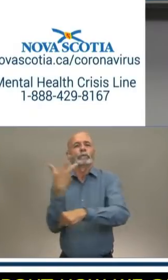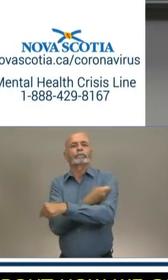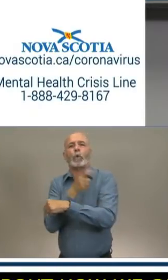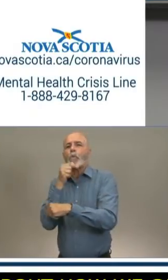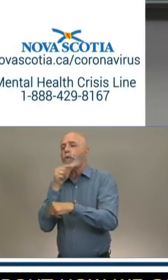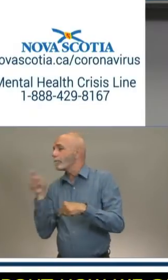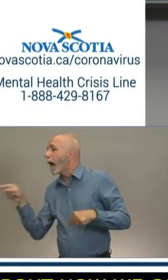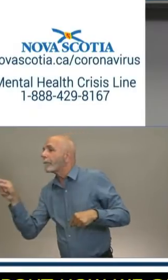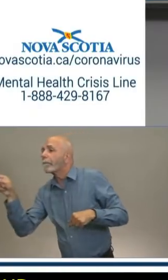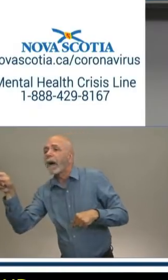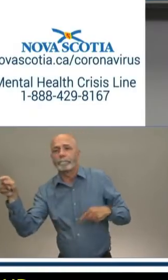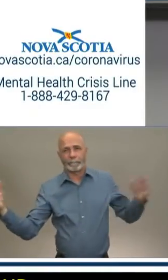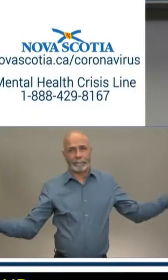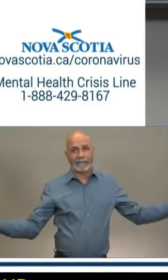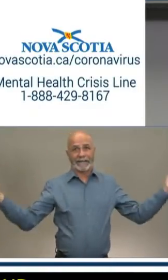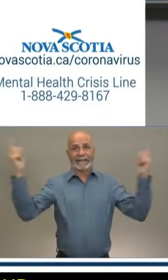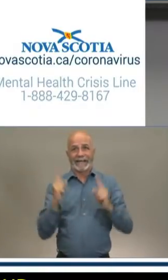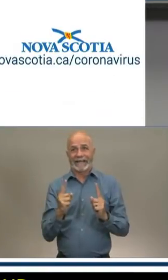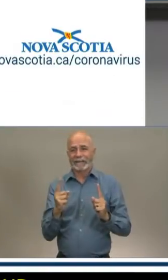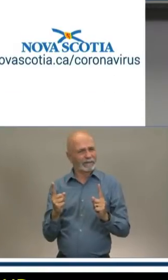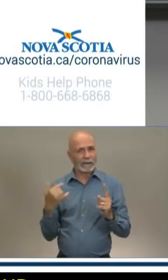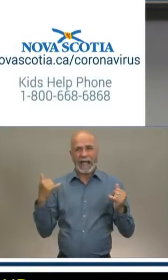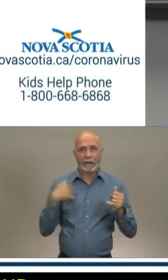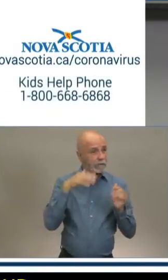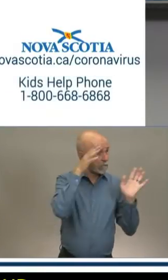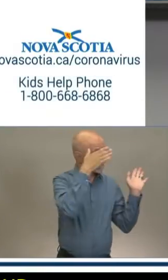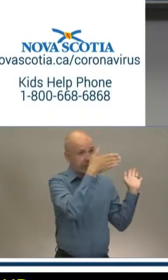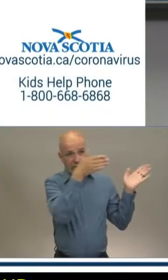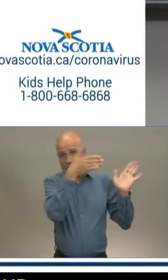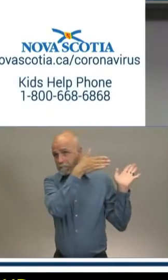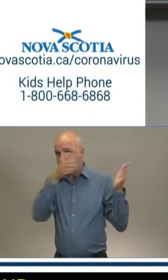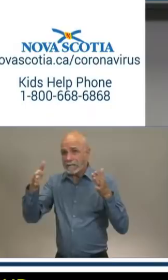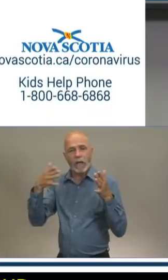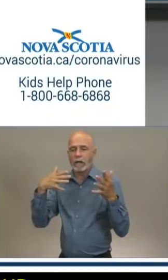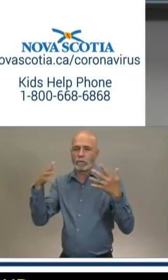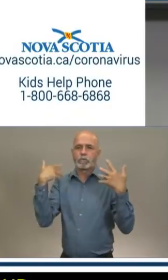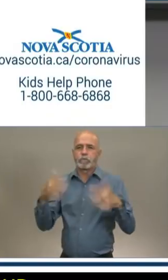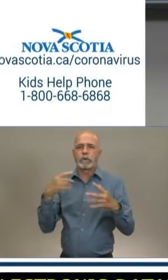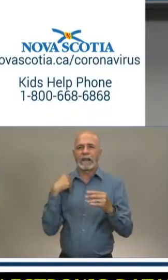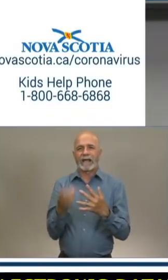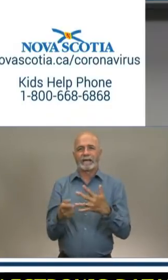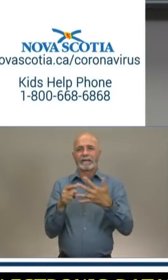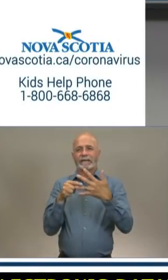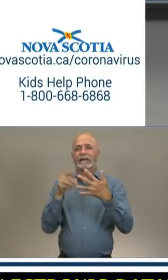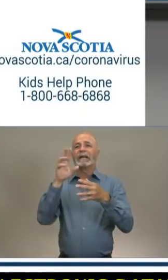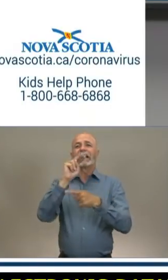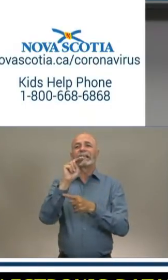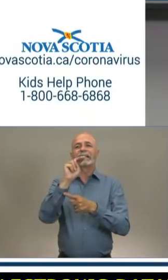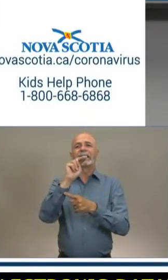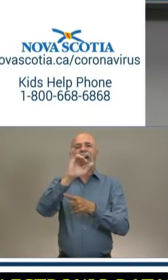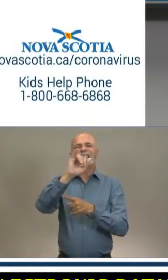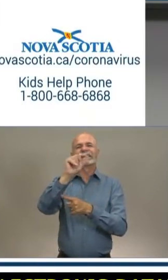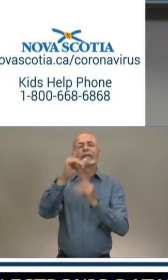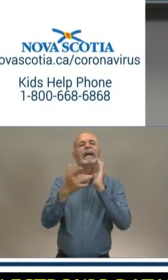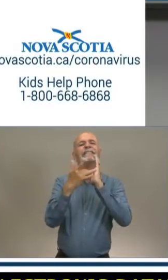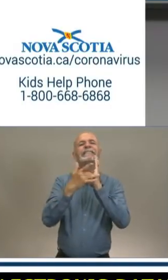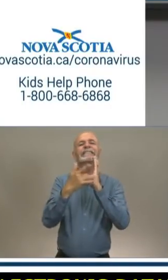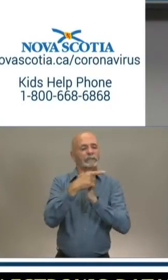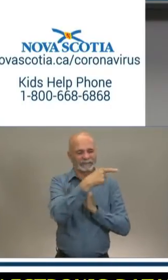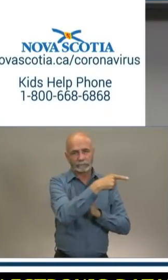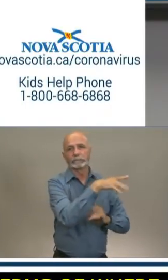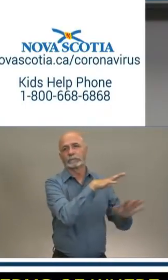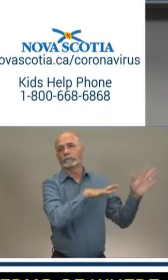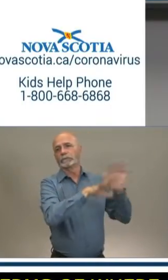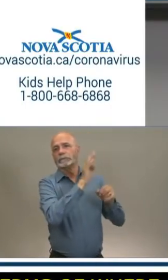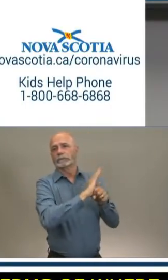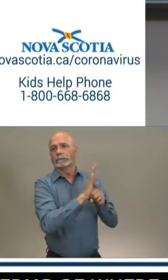in terms of where our folks on the digital IT side have been working. This is one that hasn't risen to the top, but we are saying to people,